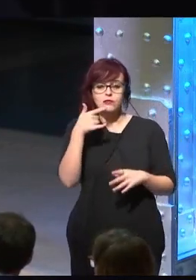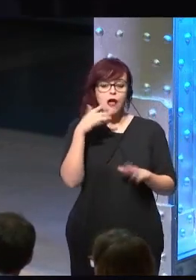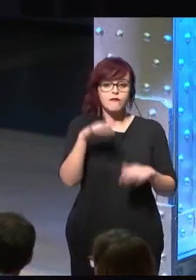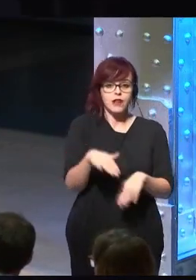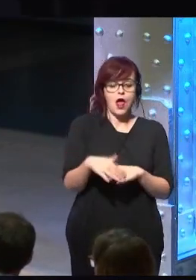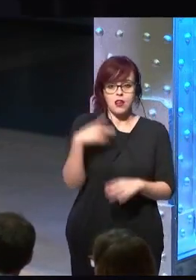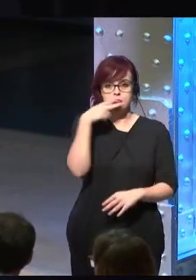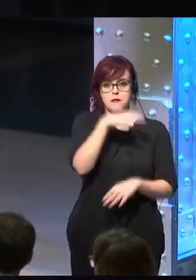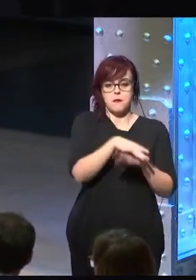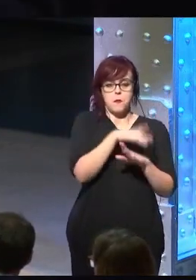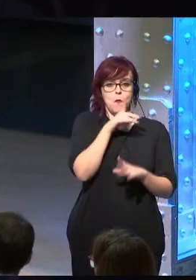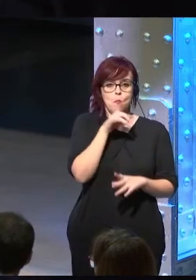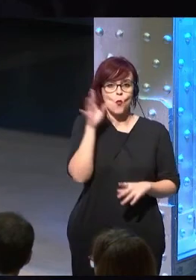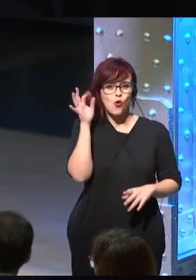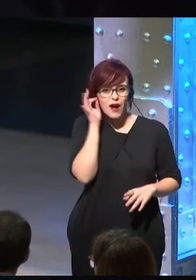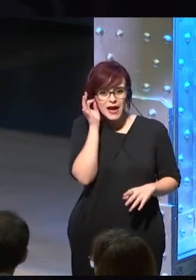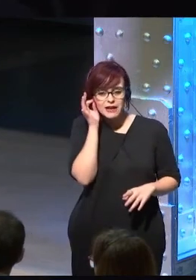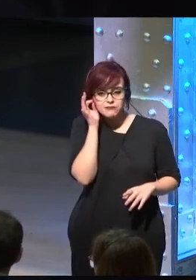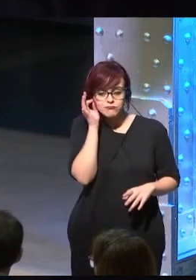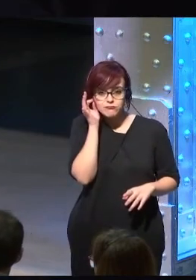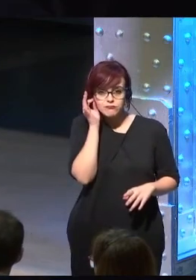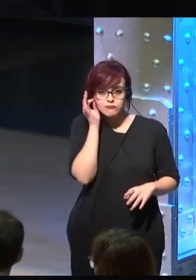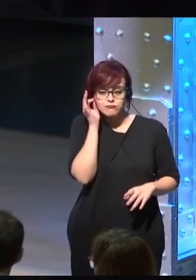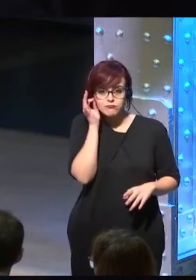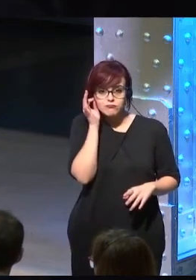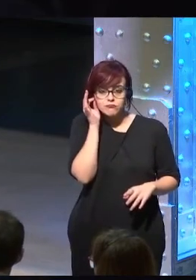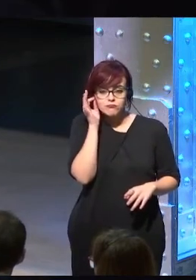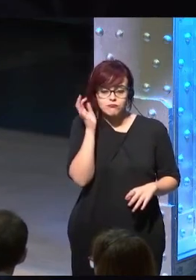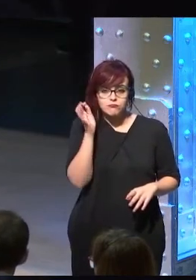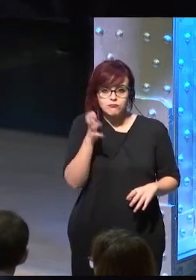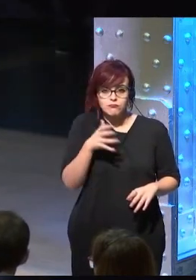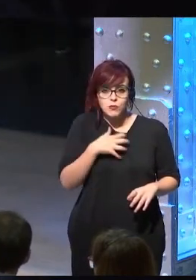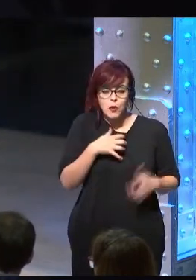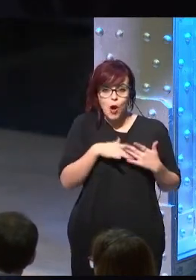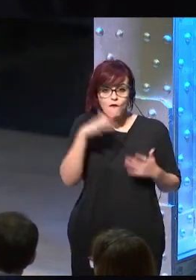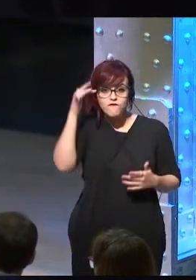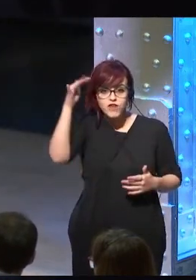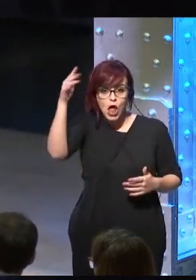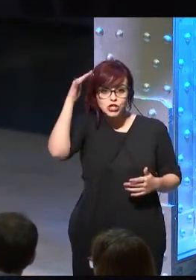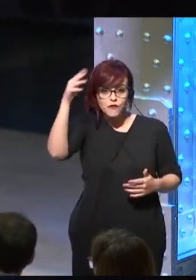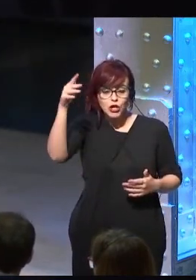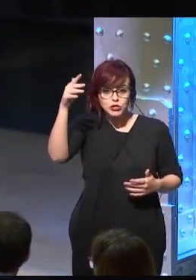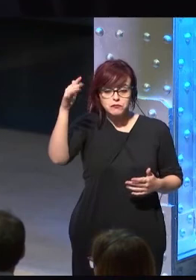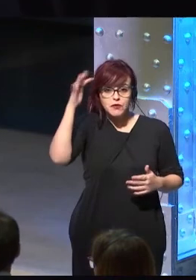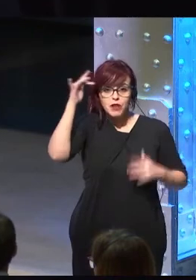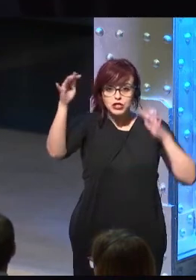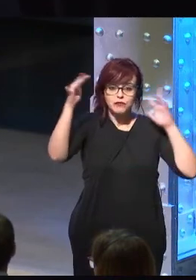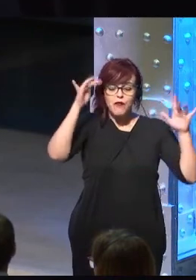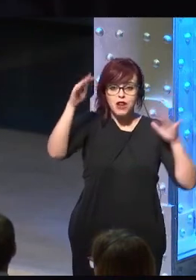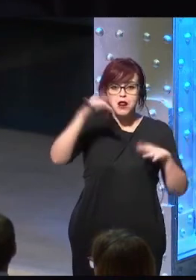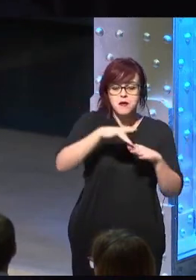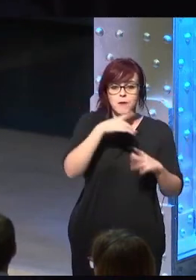Because we don't rescue any women's voice among this array